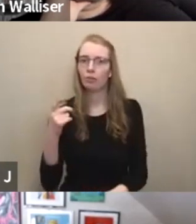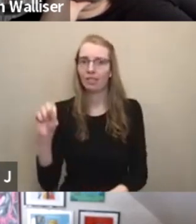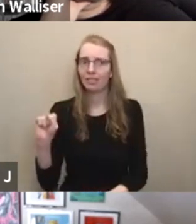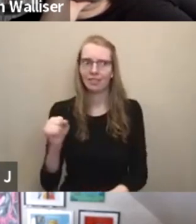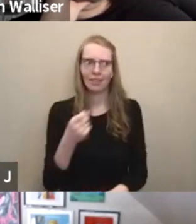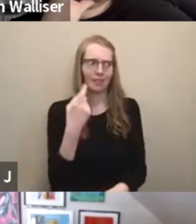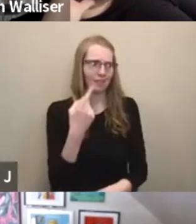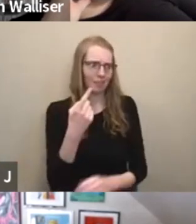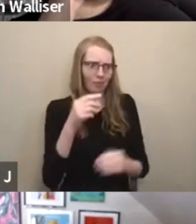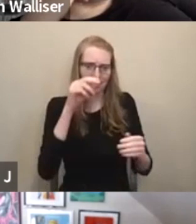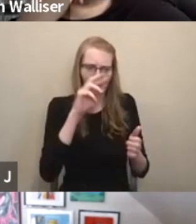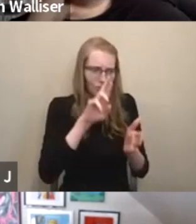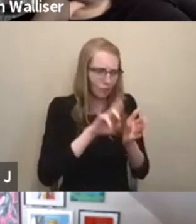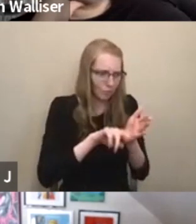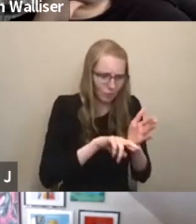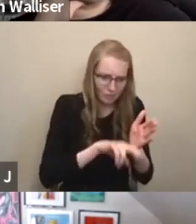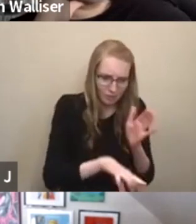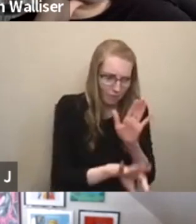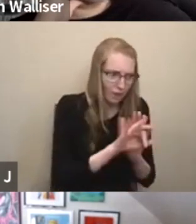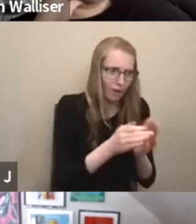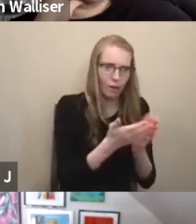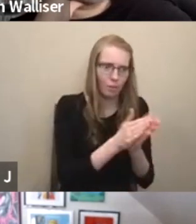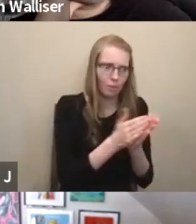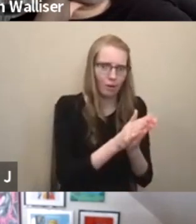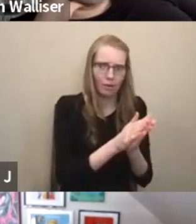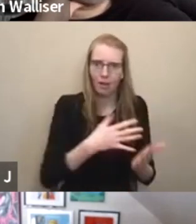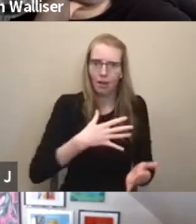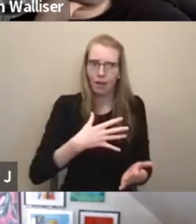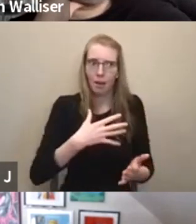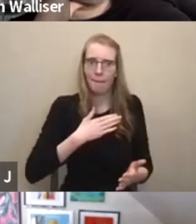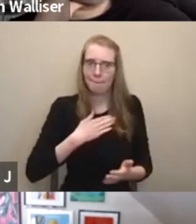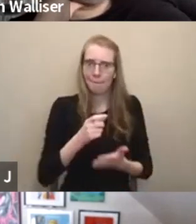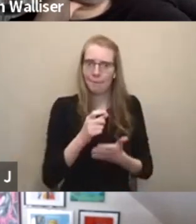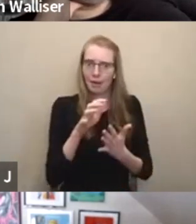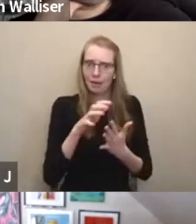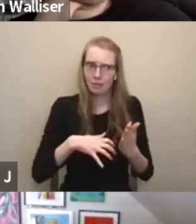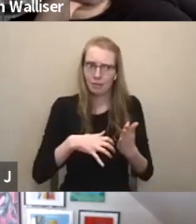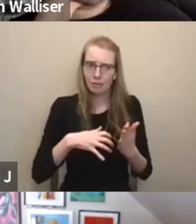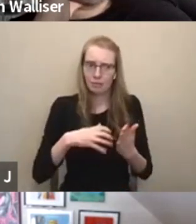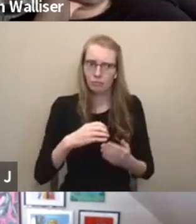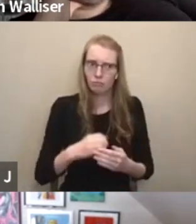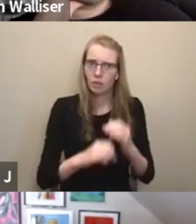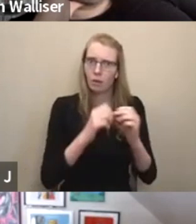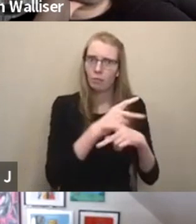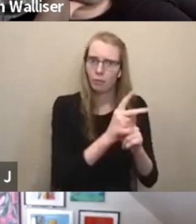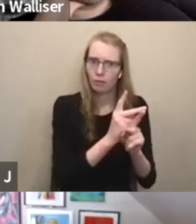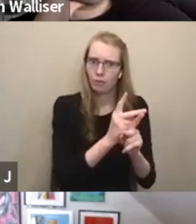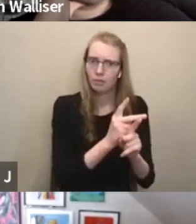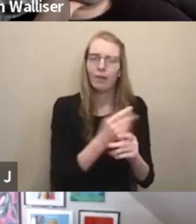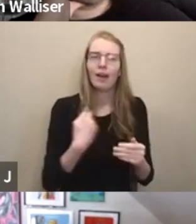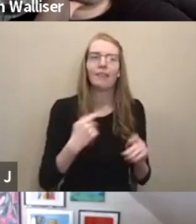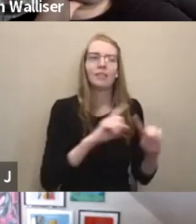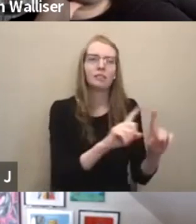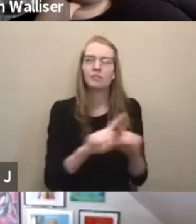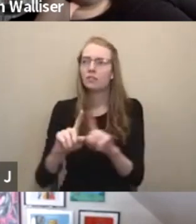getting a production. So having other ways to draw attention to the work Yeah, is agreed. incredibly helpful.